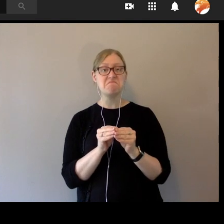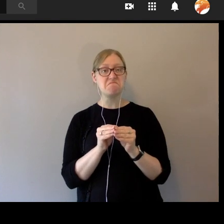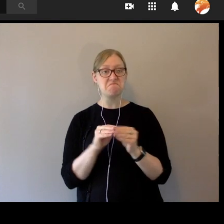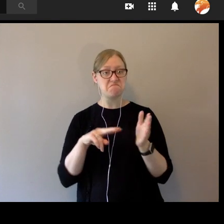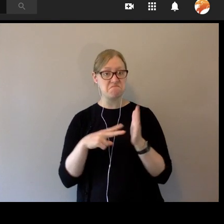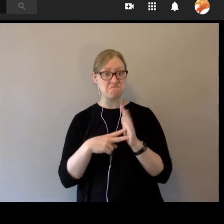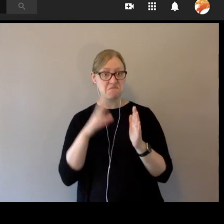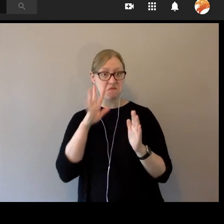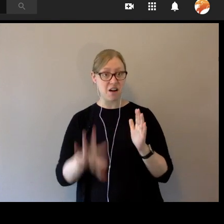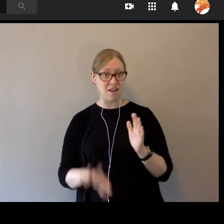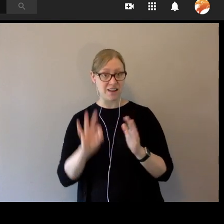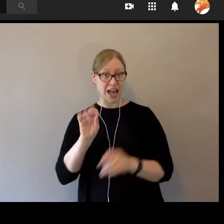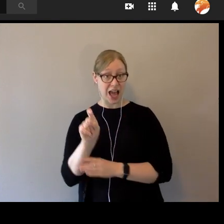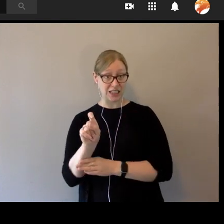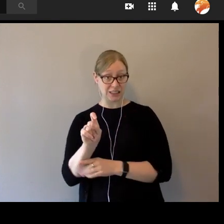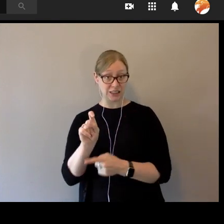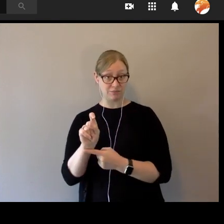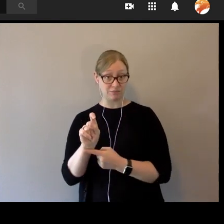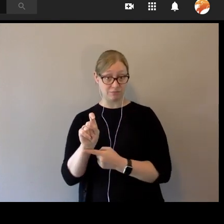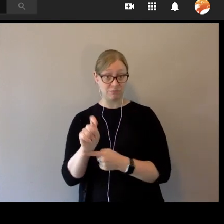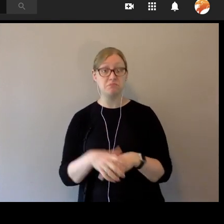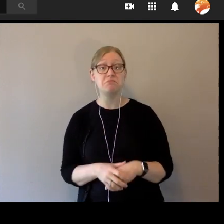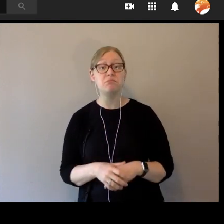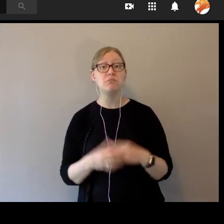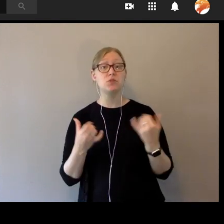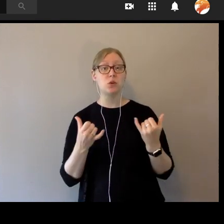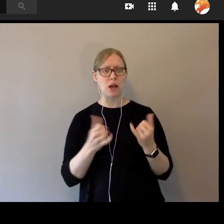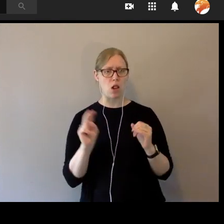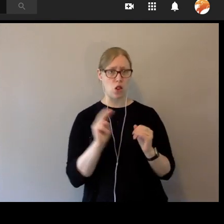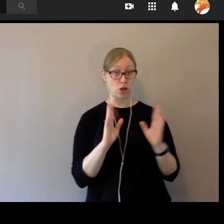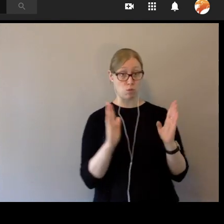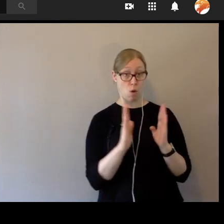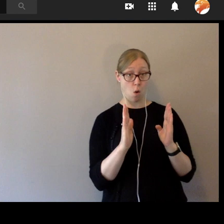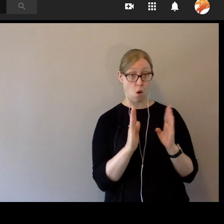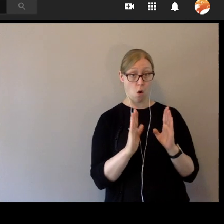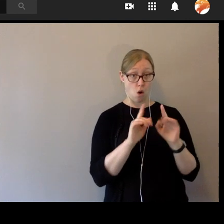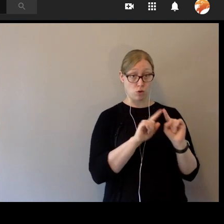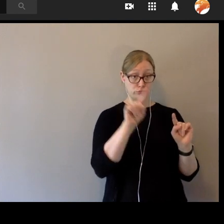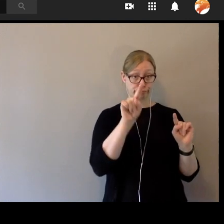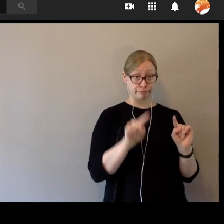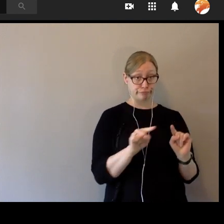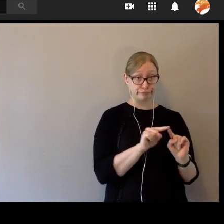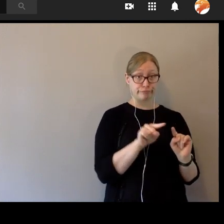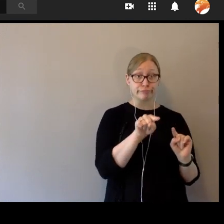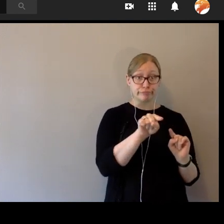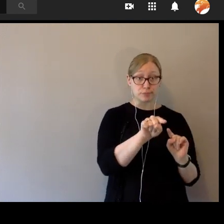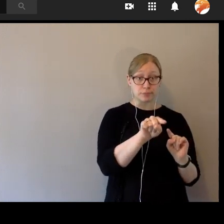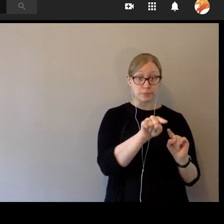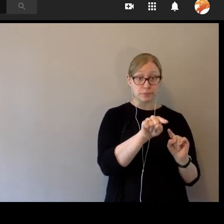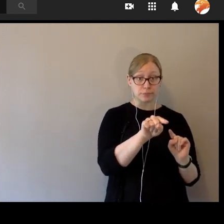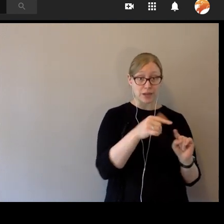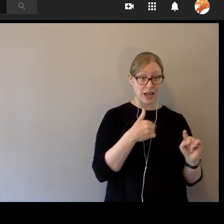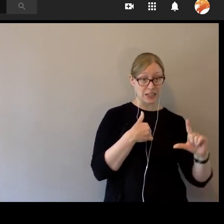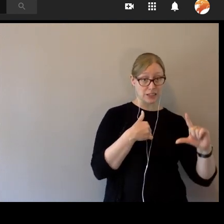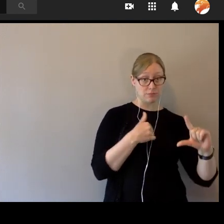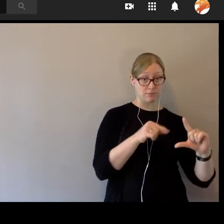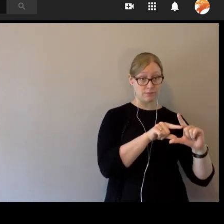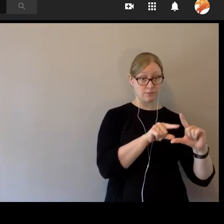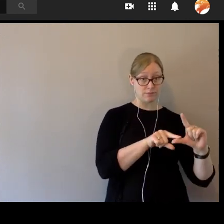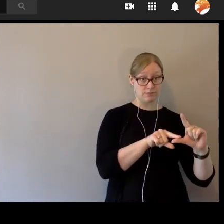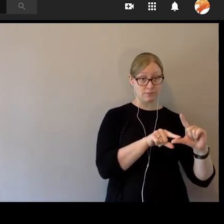what I want. So let's look at the smaller triangle here that is got the 53-degree angle and the